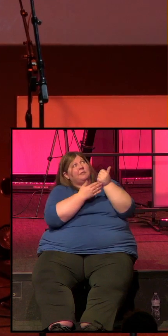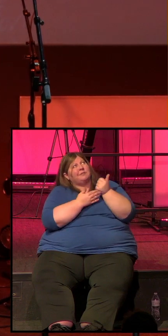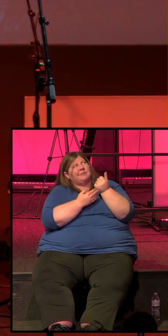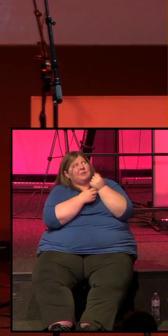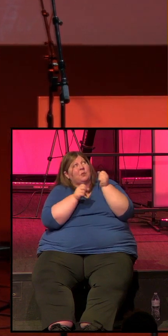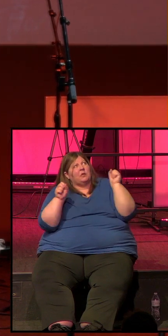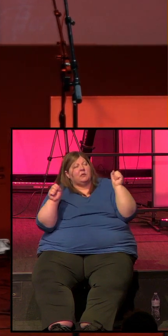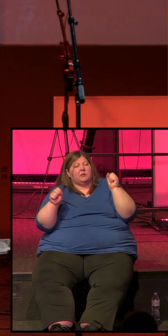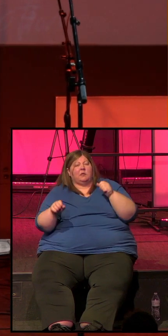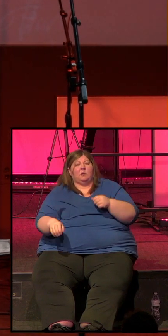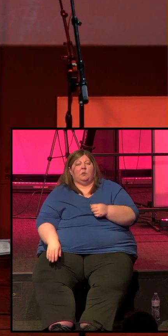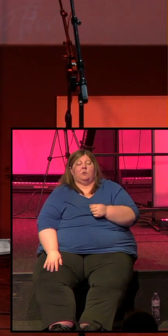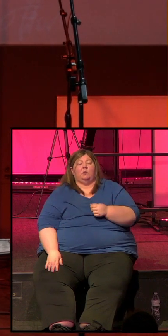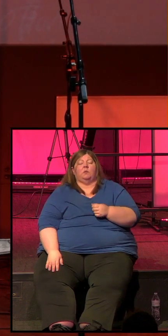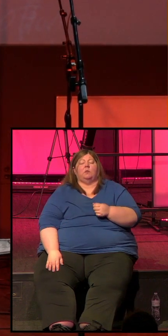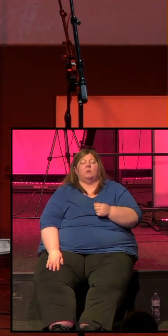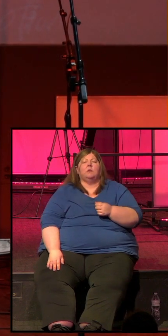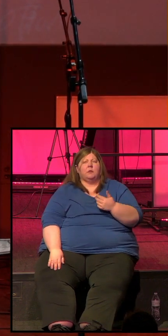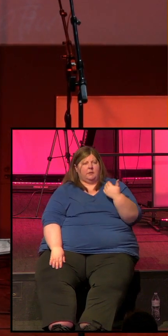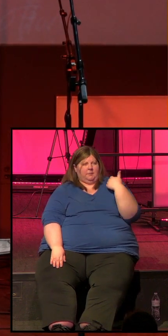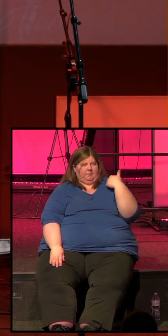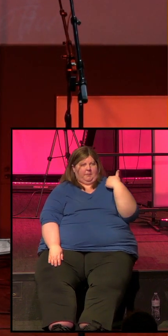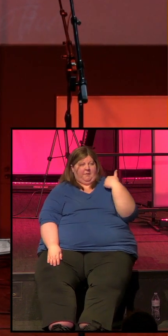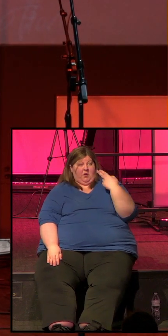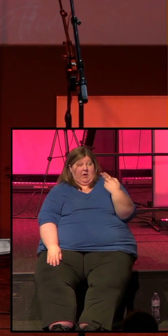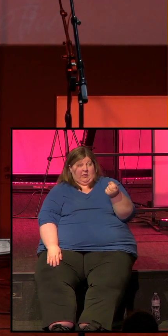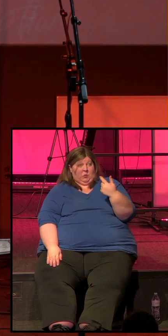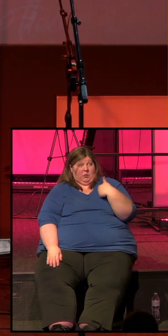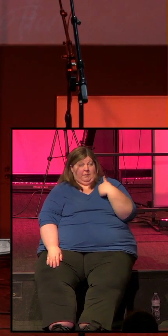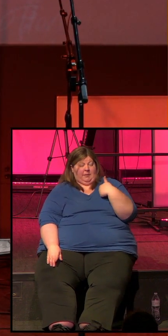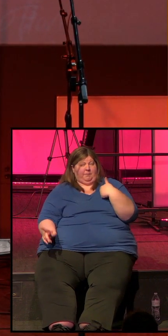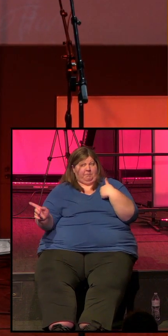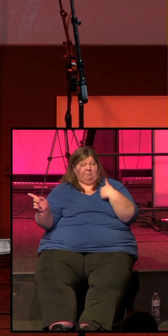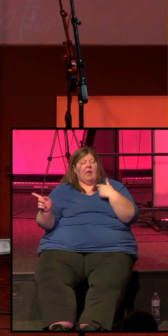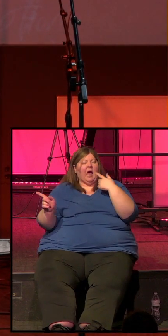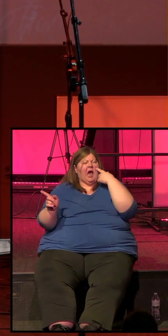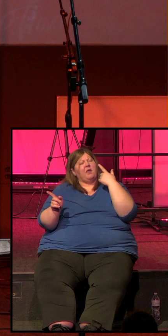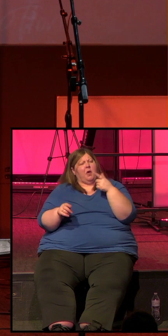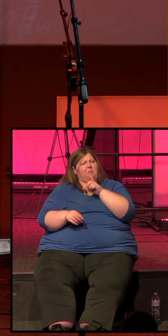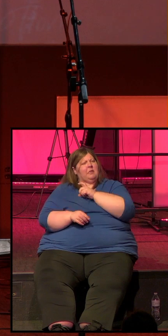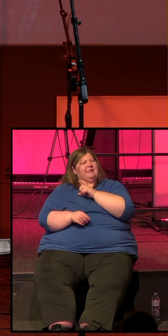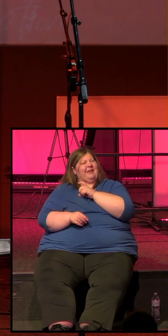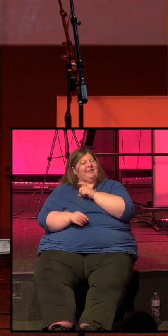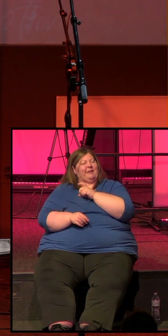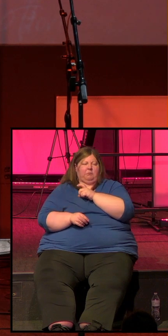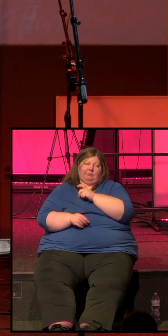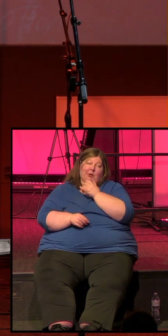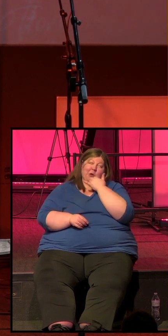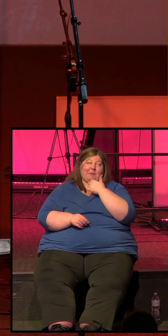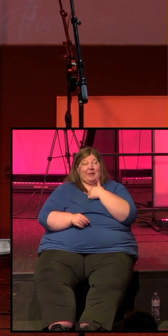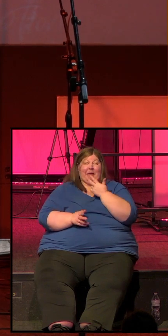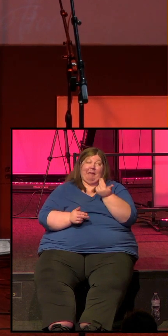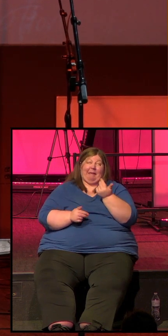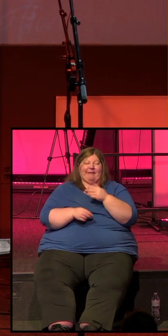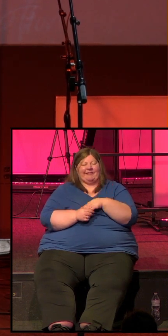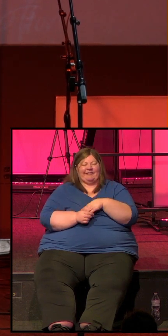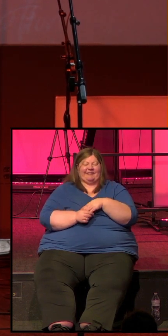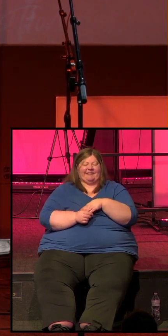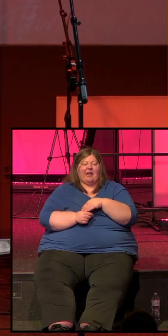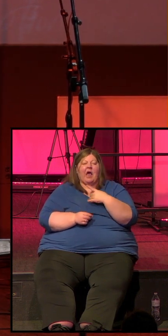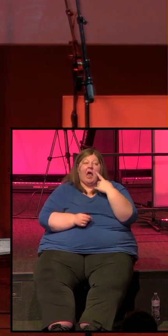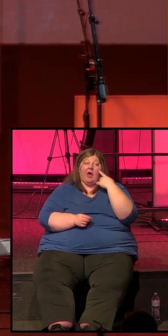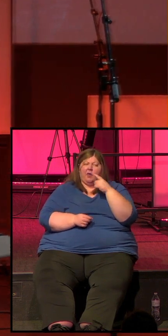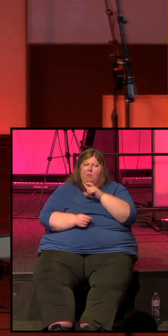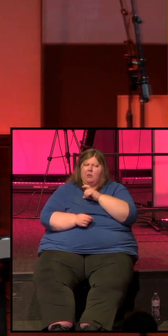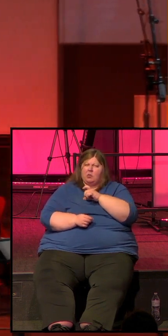did when I was in high school, I thought I was going to be a police officer. And I was wrong. Haha, go figure. I thought I was going to be a police